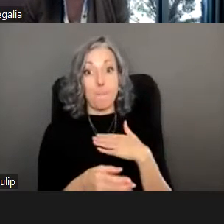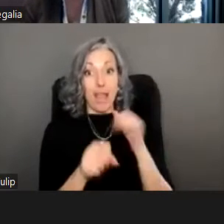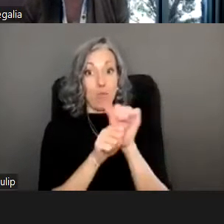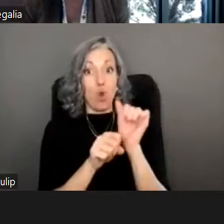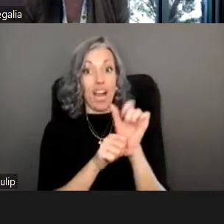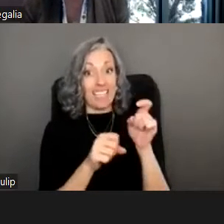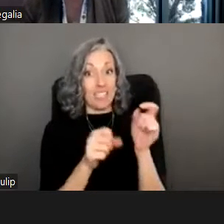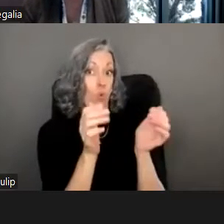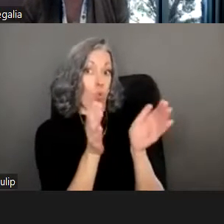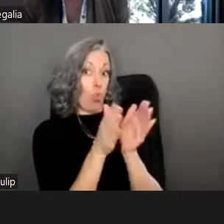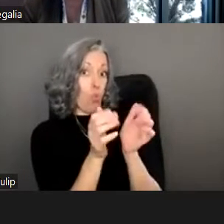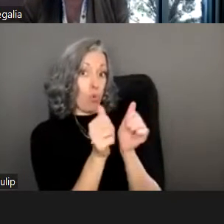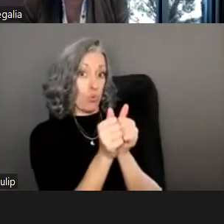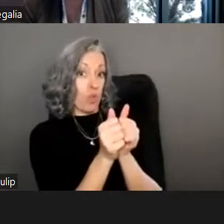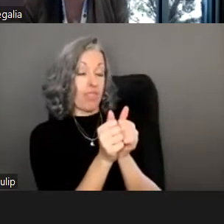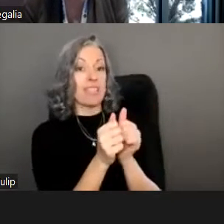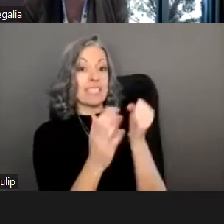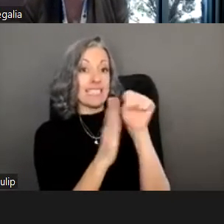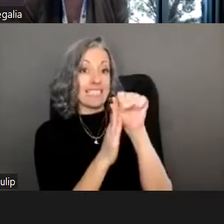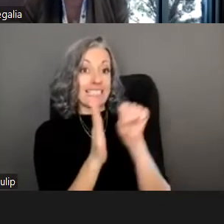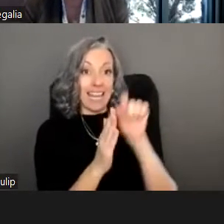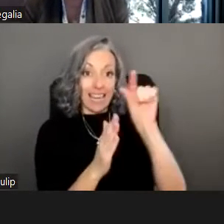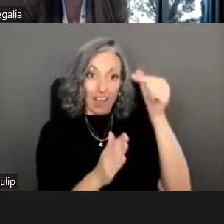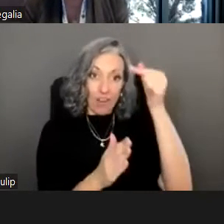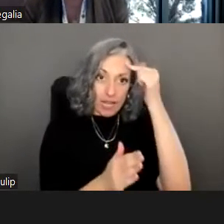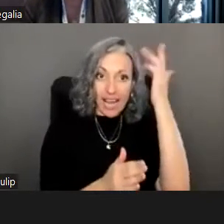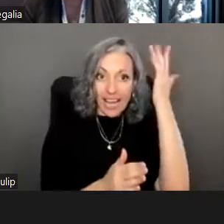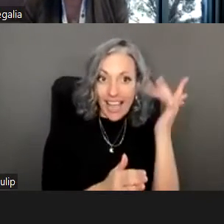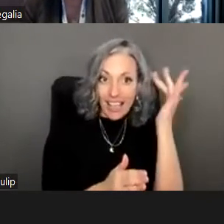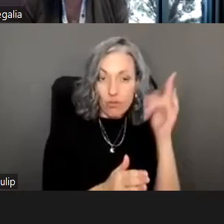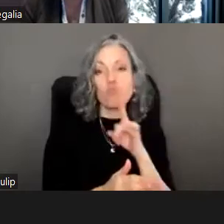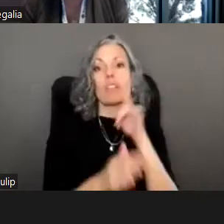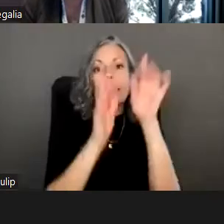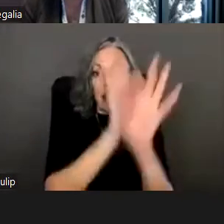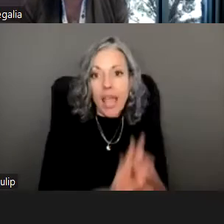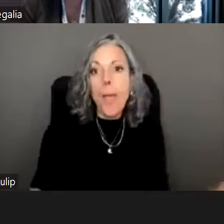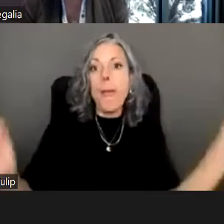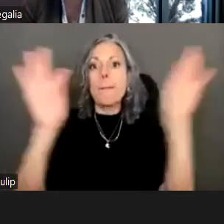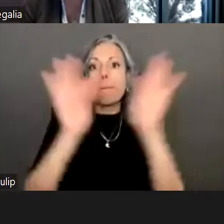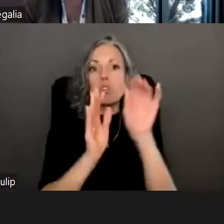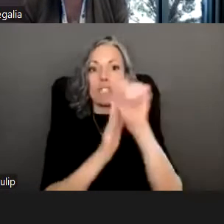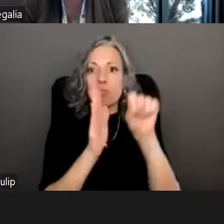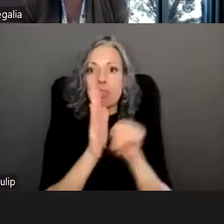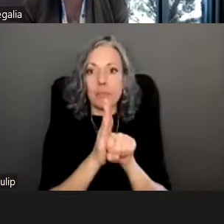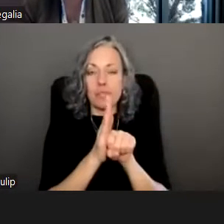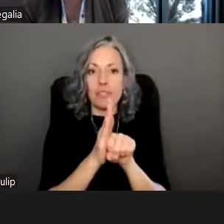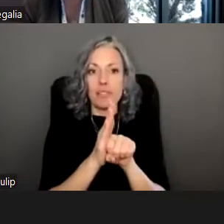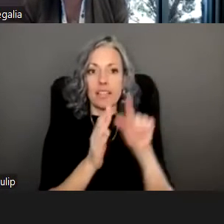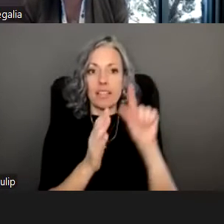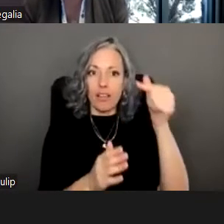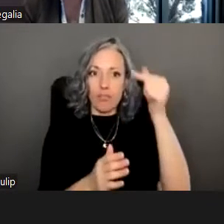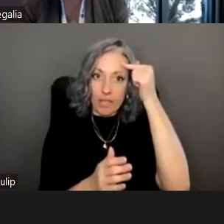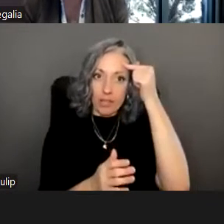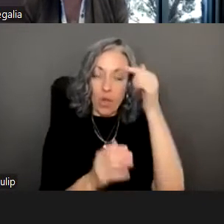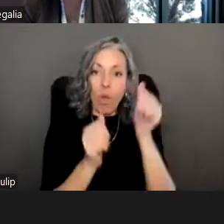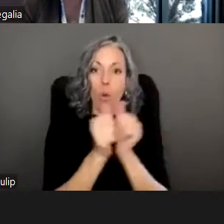work closely with the state governments, and California is a very important state government with